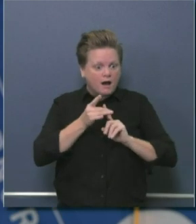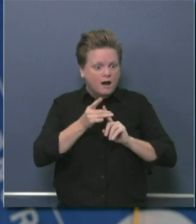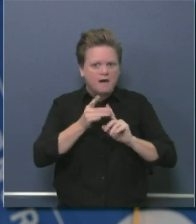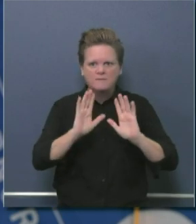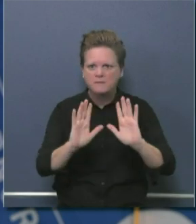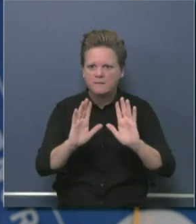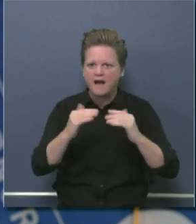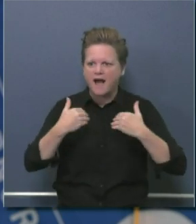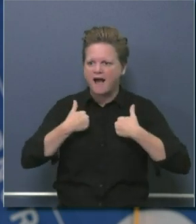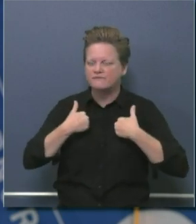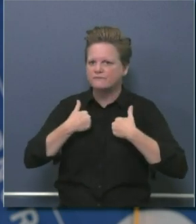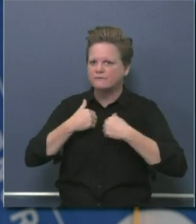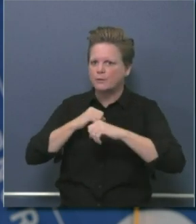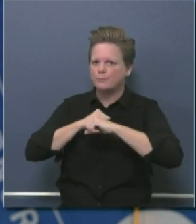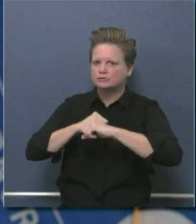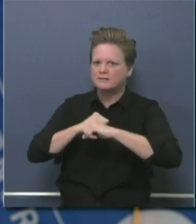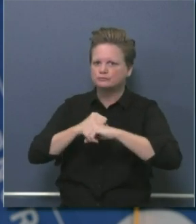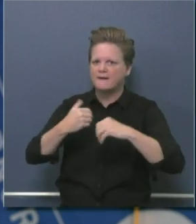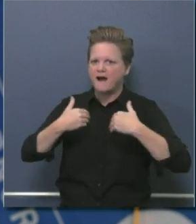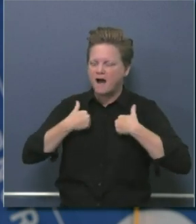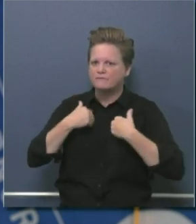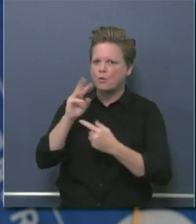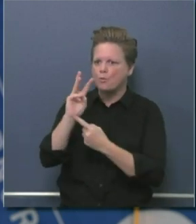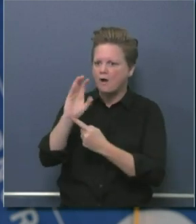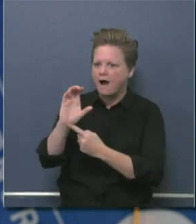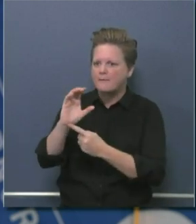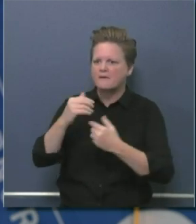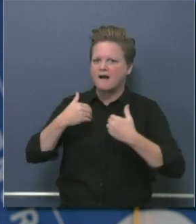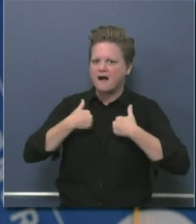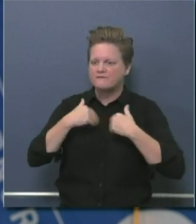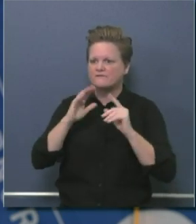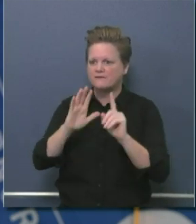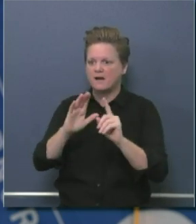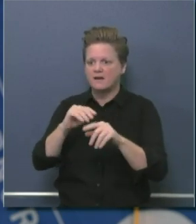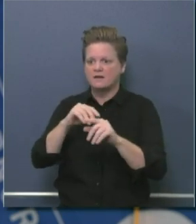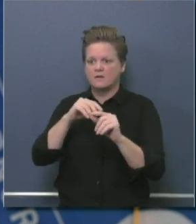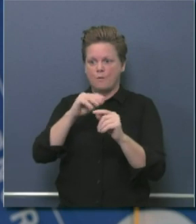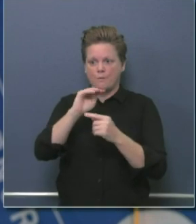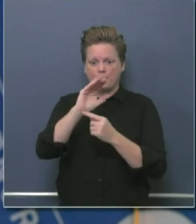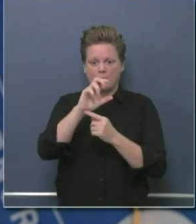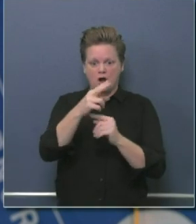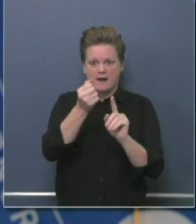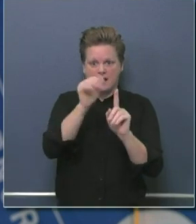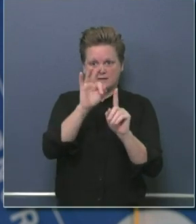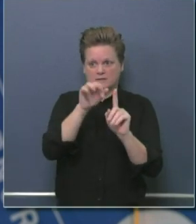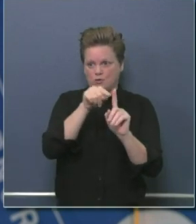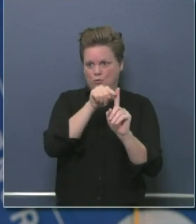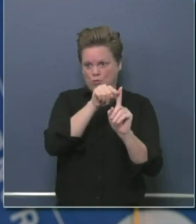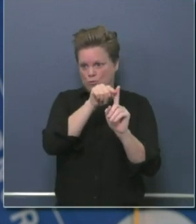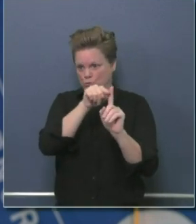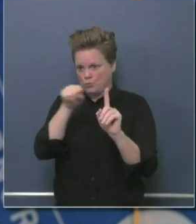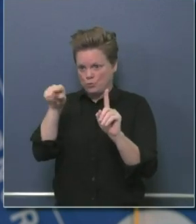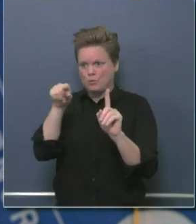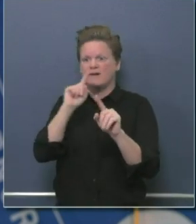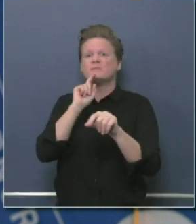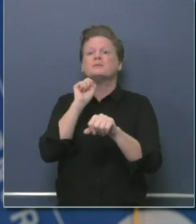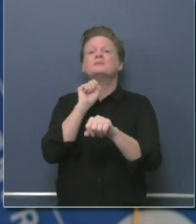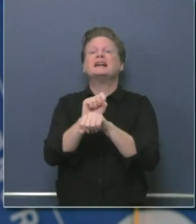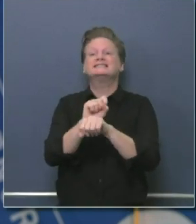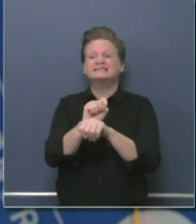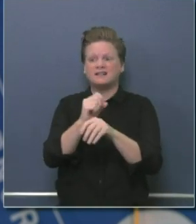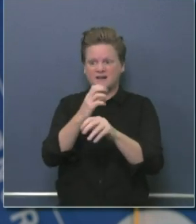work between March 19th and 60 days from today, and that positive test or diagnosis is within 14